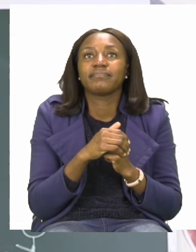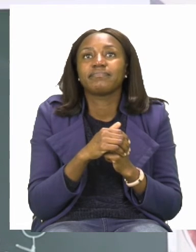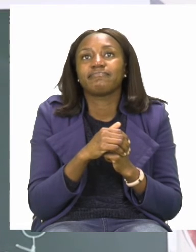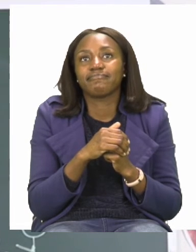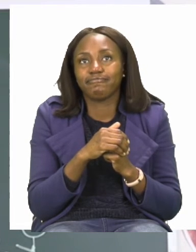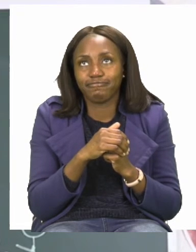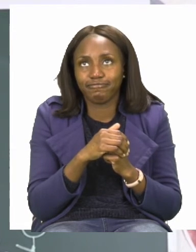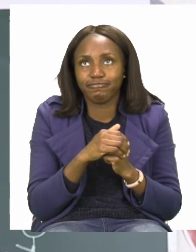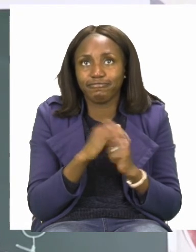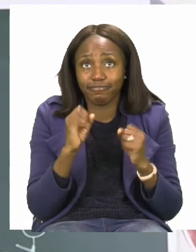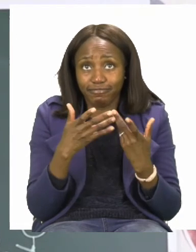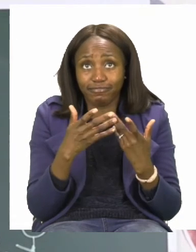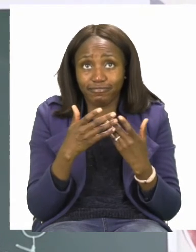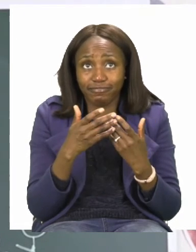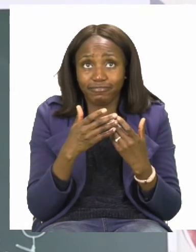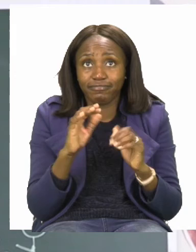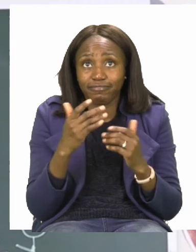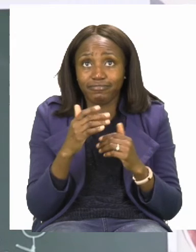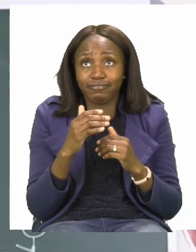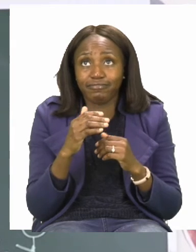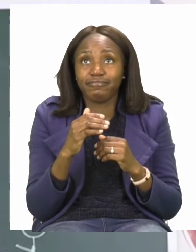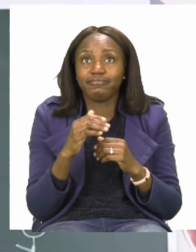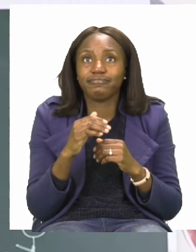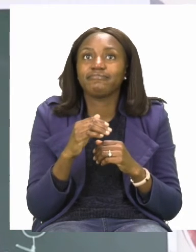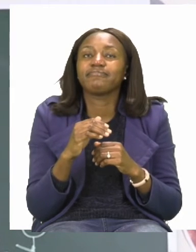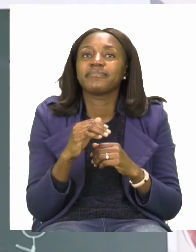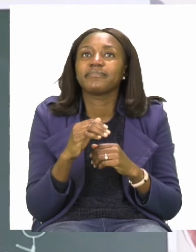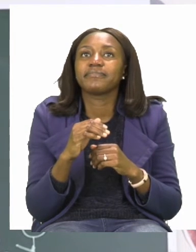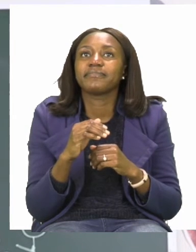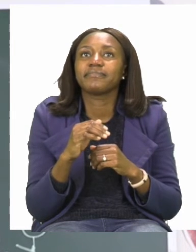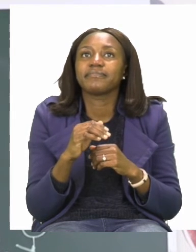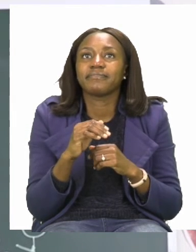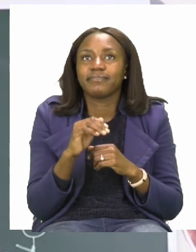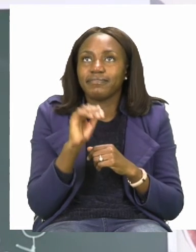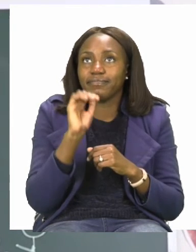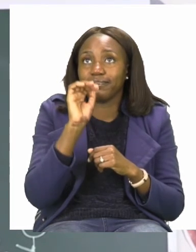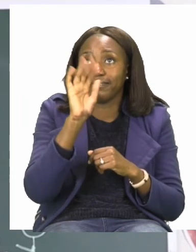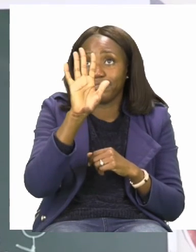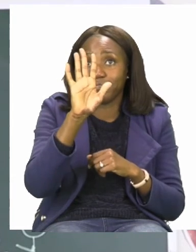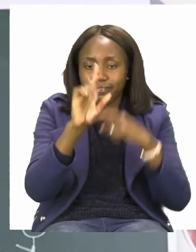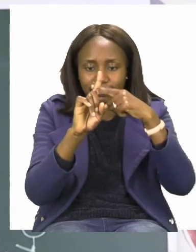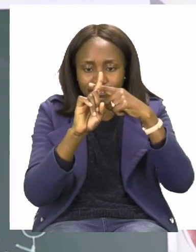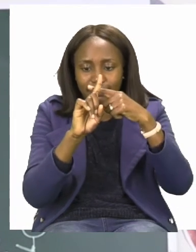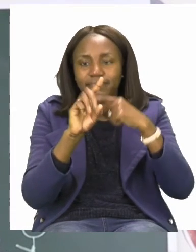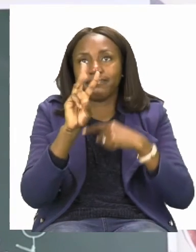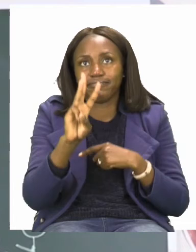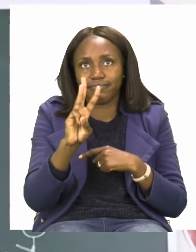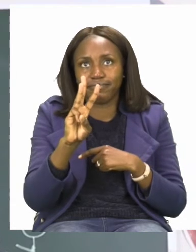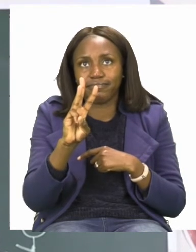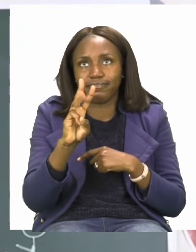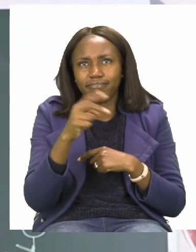75 plus 13, but we're going to break it down in our place values. 5 plus